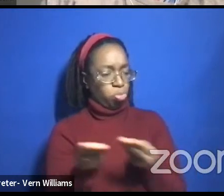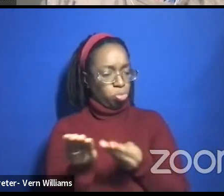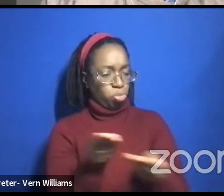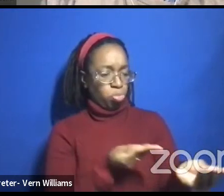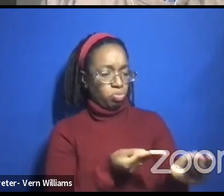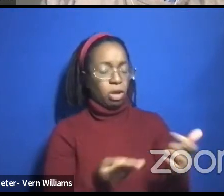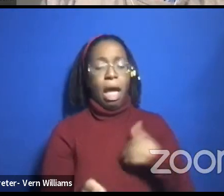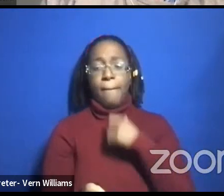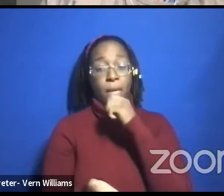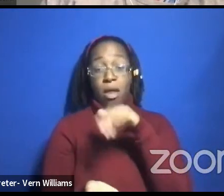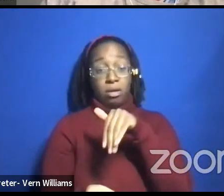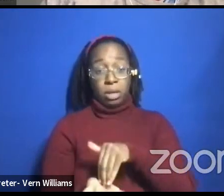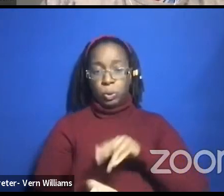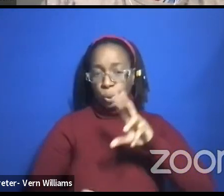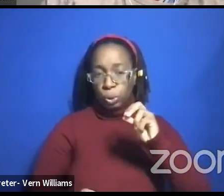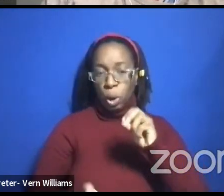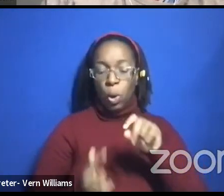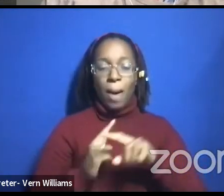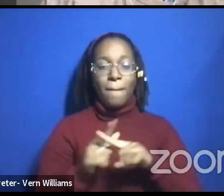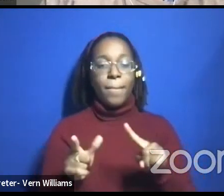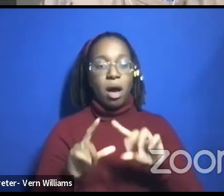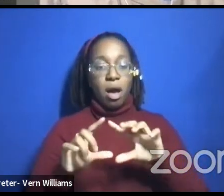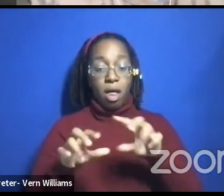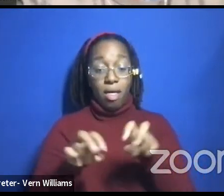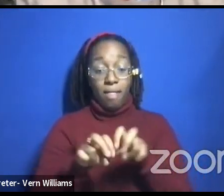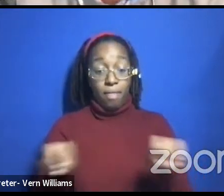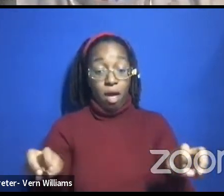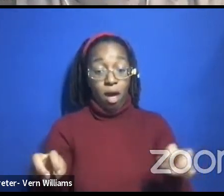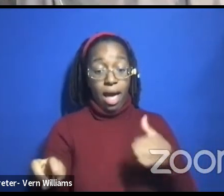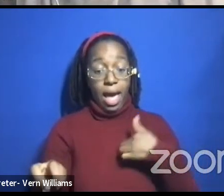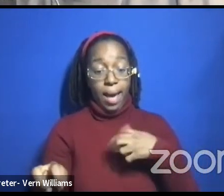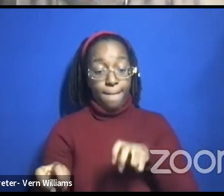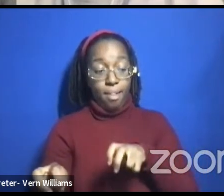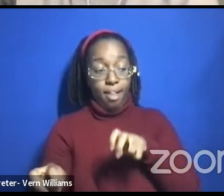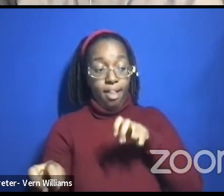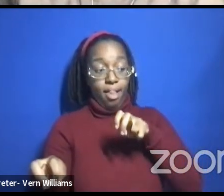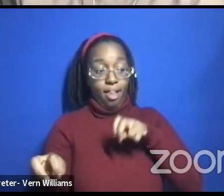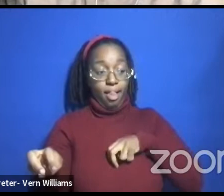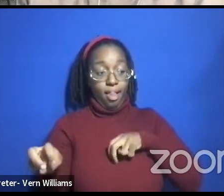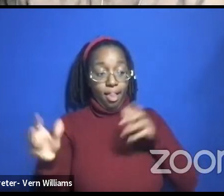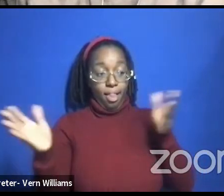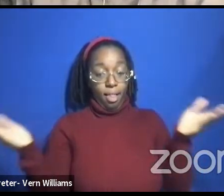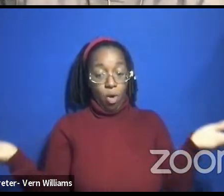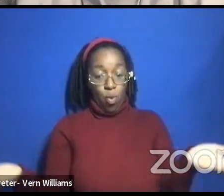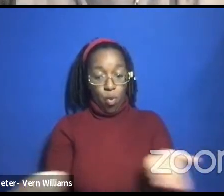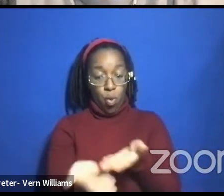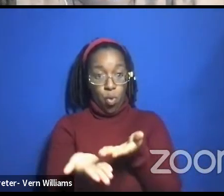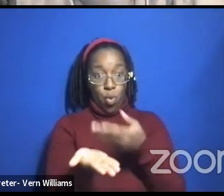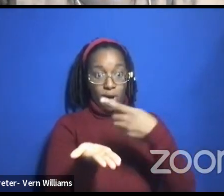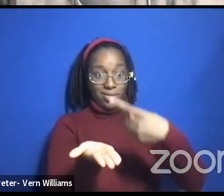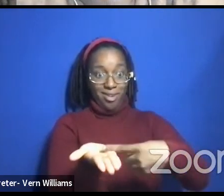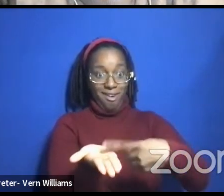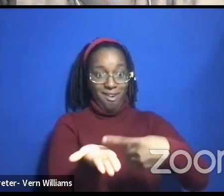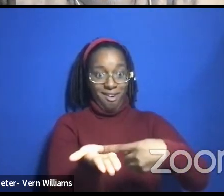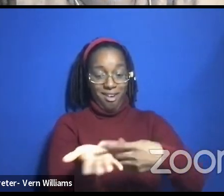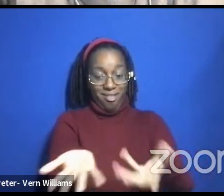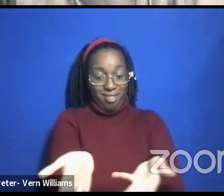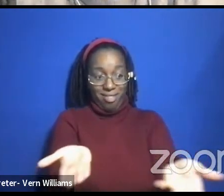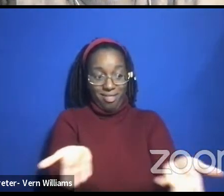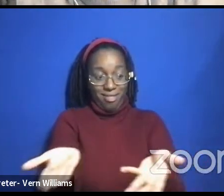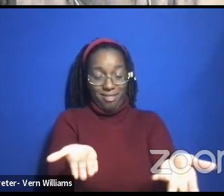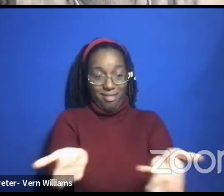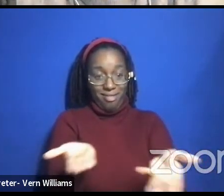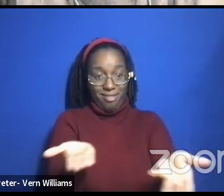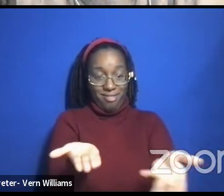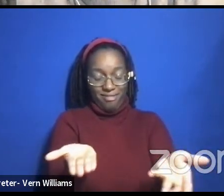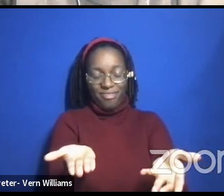of the center and empowering other people to have the dialogue that you hope they will have. And I think a